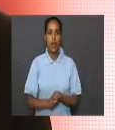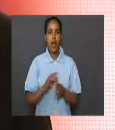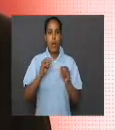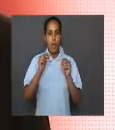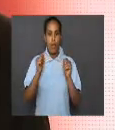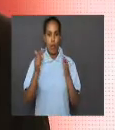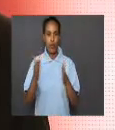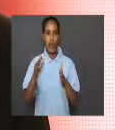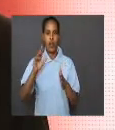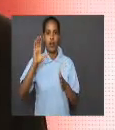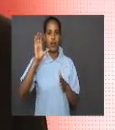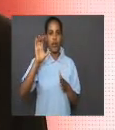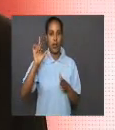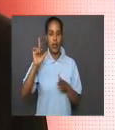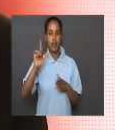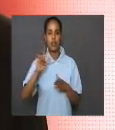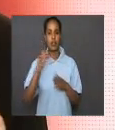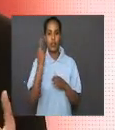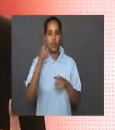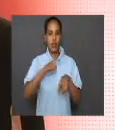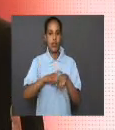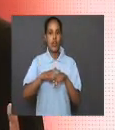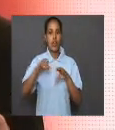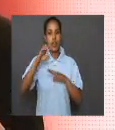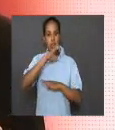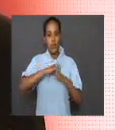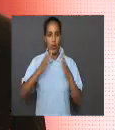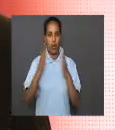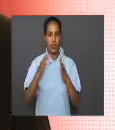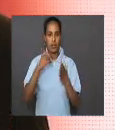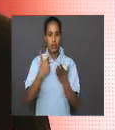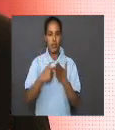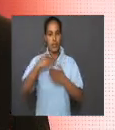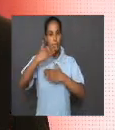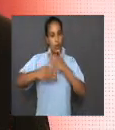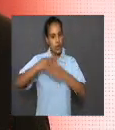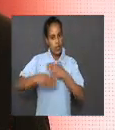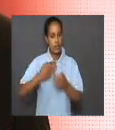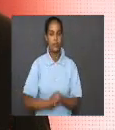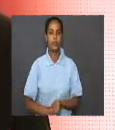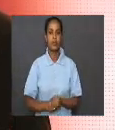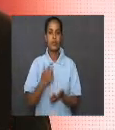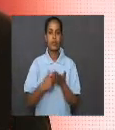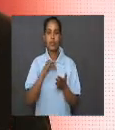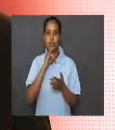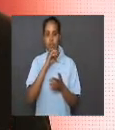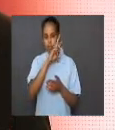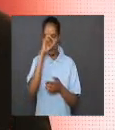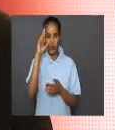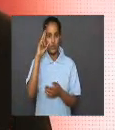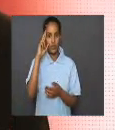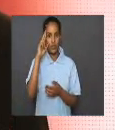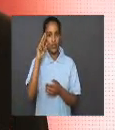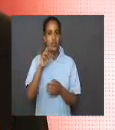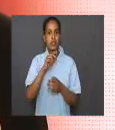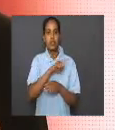Molten metal chlorides are usually used as electrolytes in this process. This is because